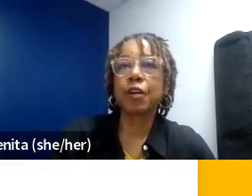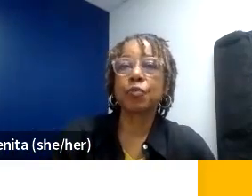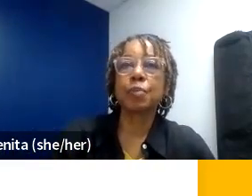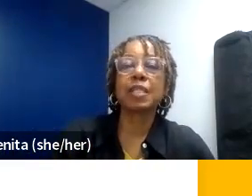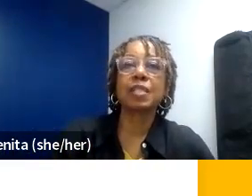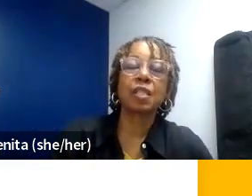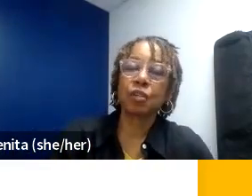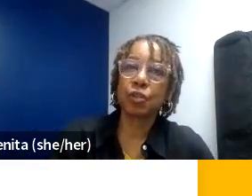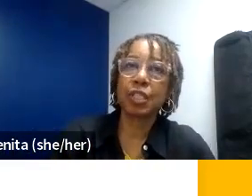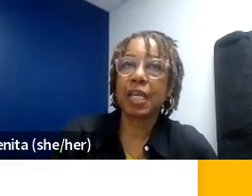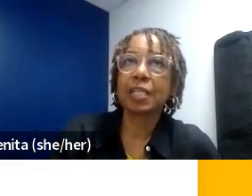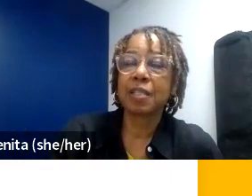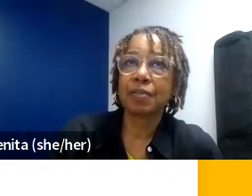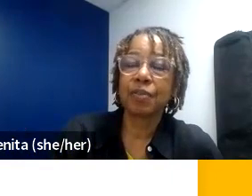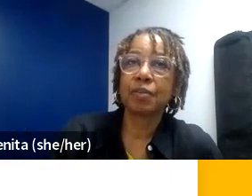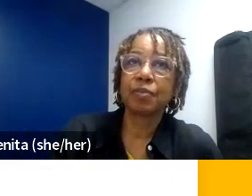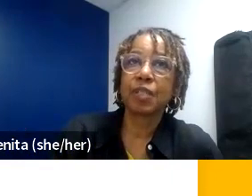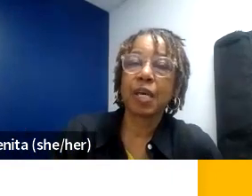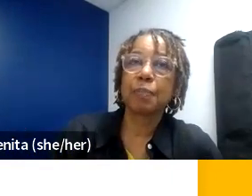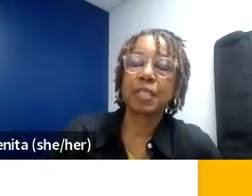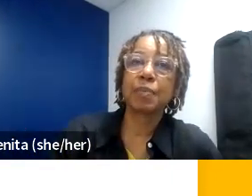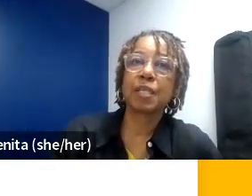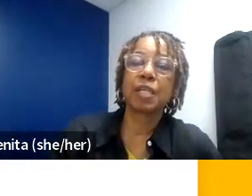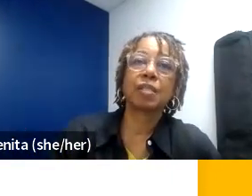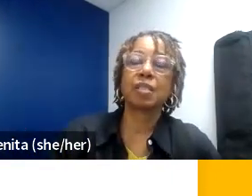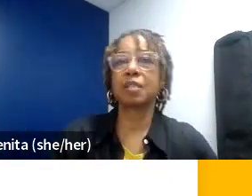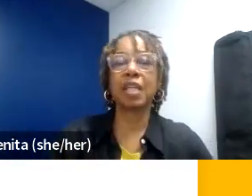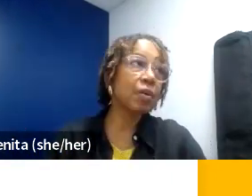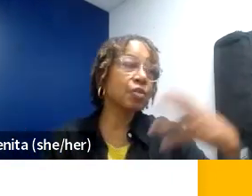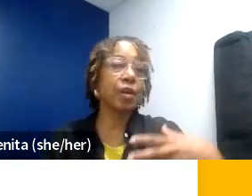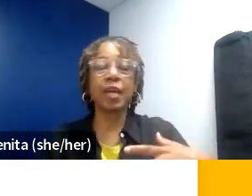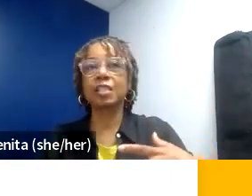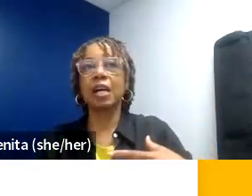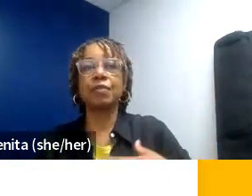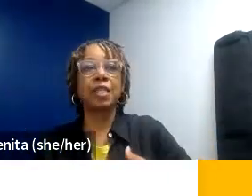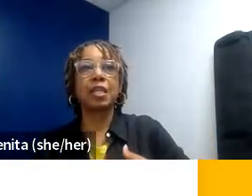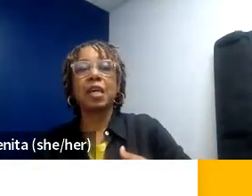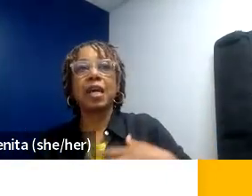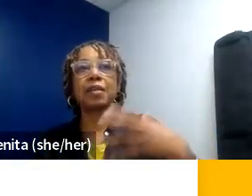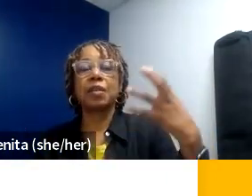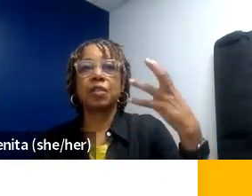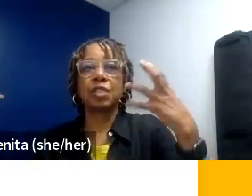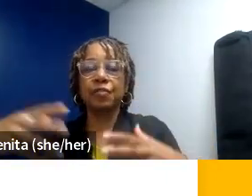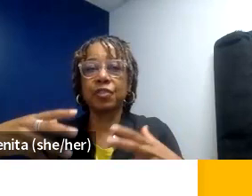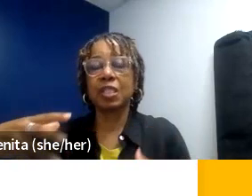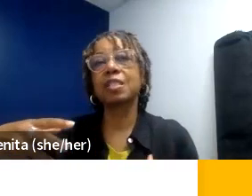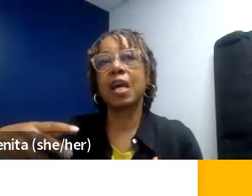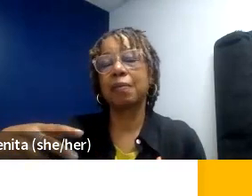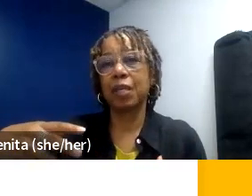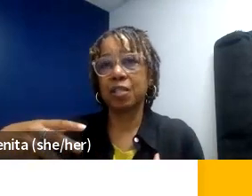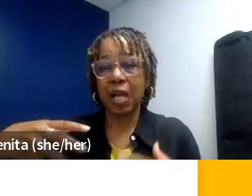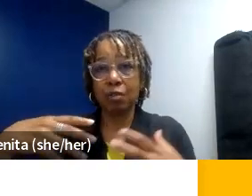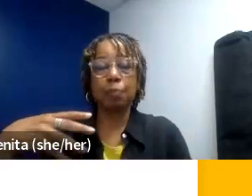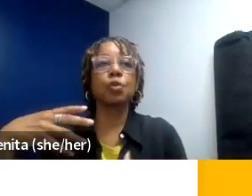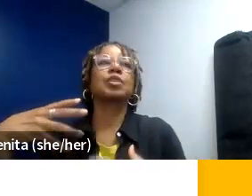really felt reminiscent of the early days of the epidemic and the language around HIV. And the difference this